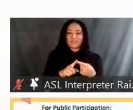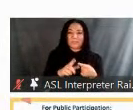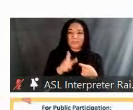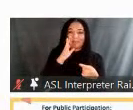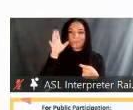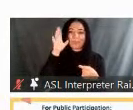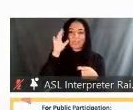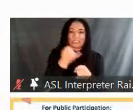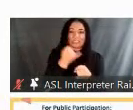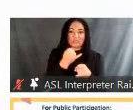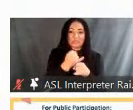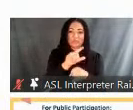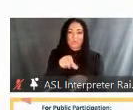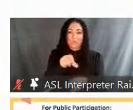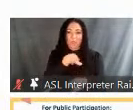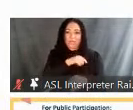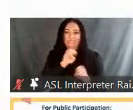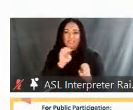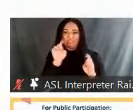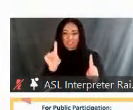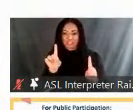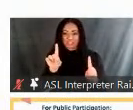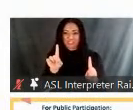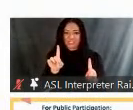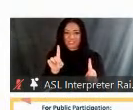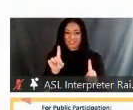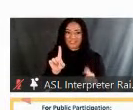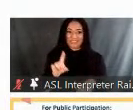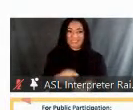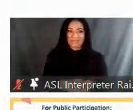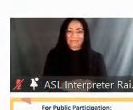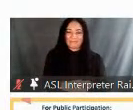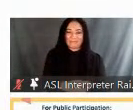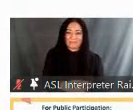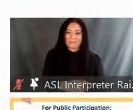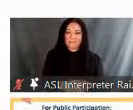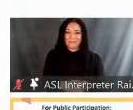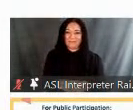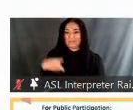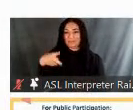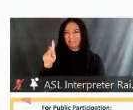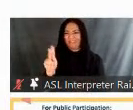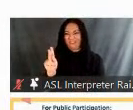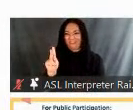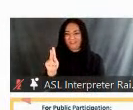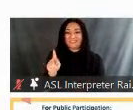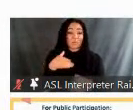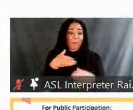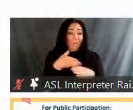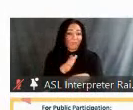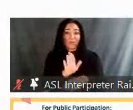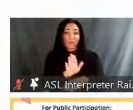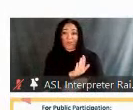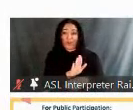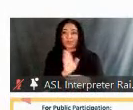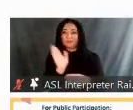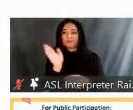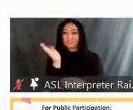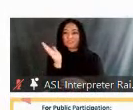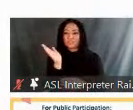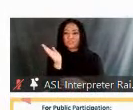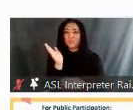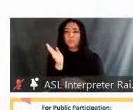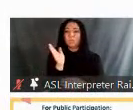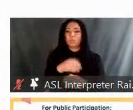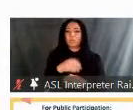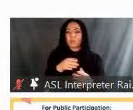Institute for Quality Education, otherwise known as PK. After PK's presentation, we will move straight into a